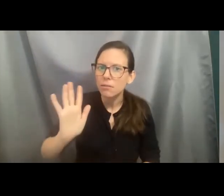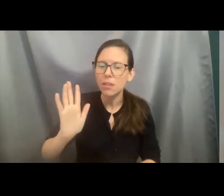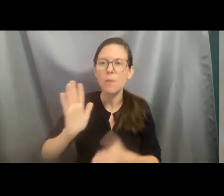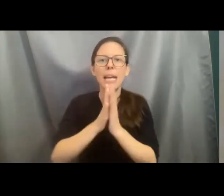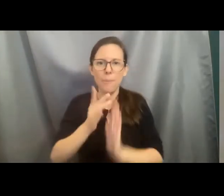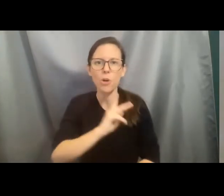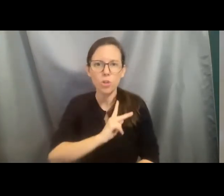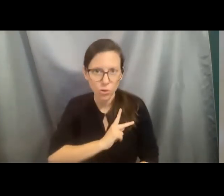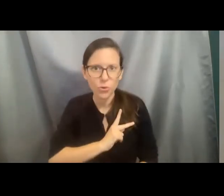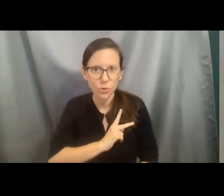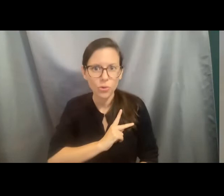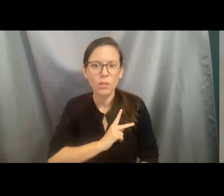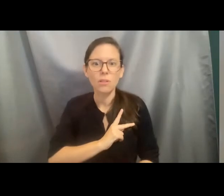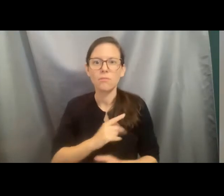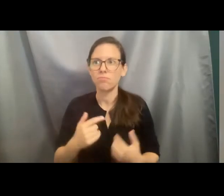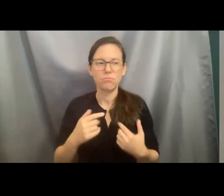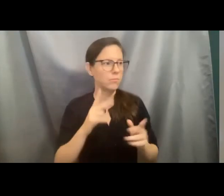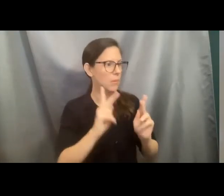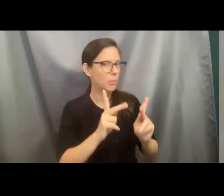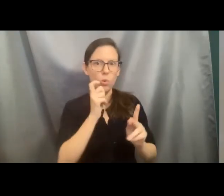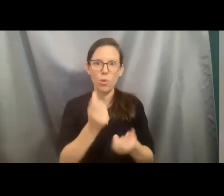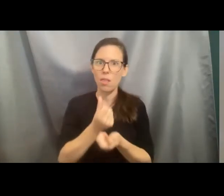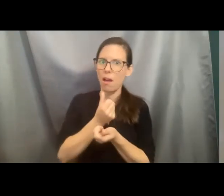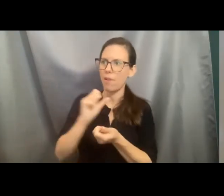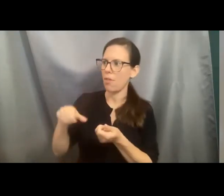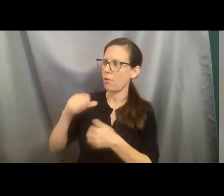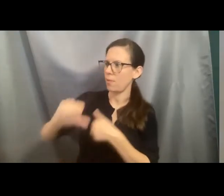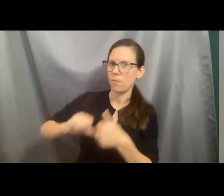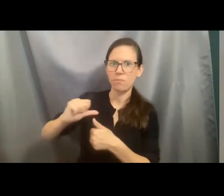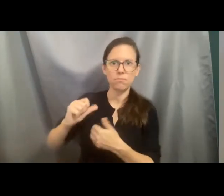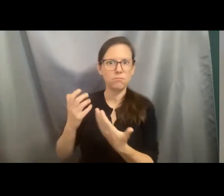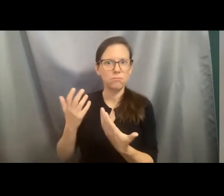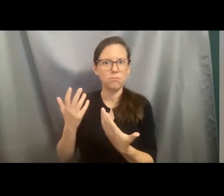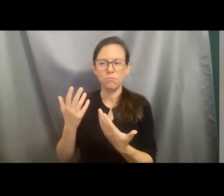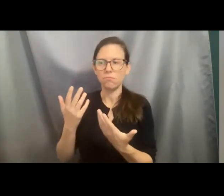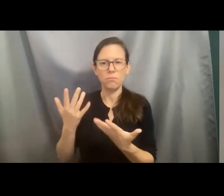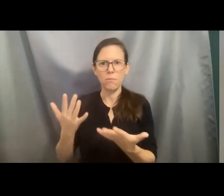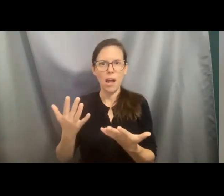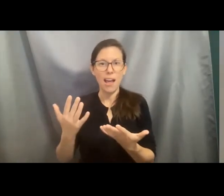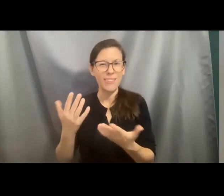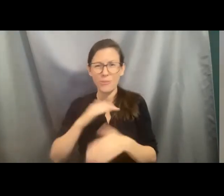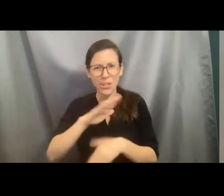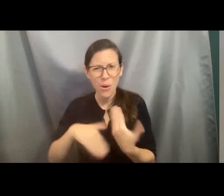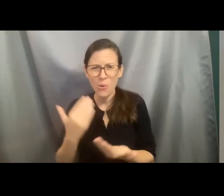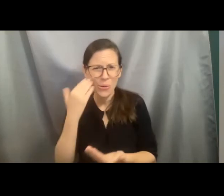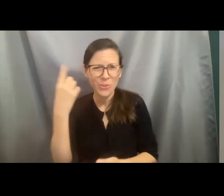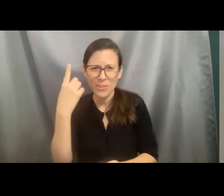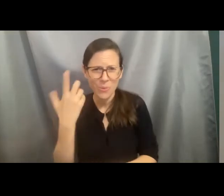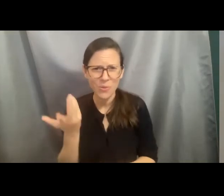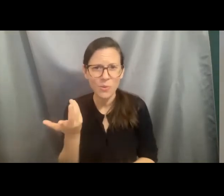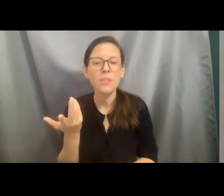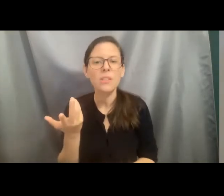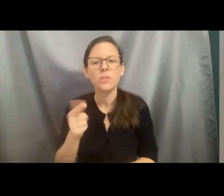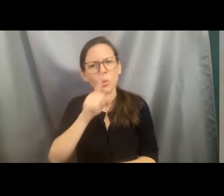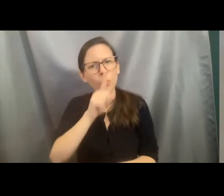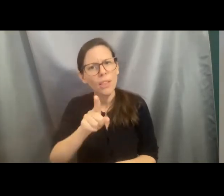about people who love people, and everybody knows somebody, and they wanted, you know, I think that was just a